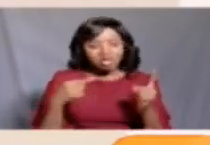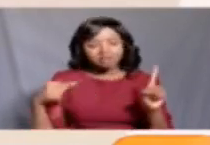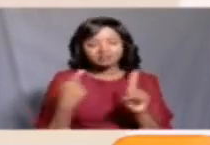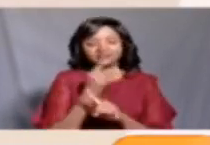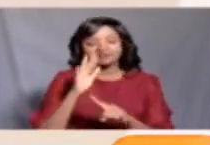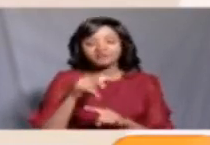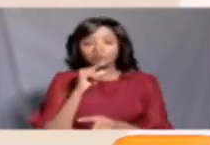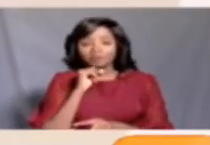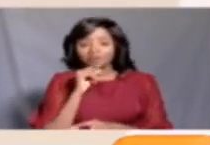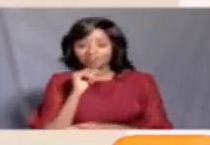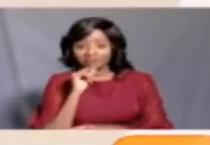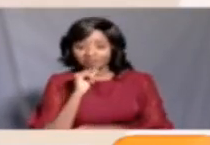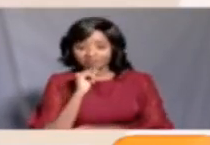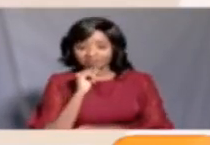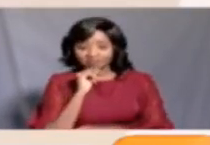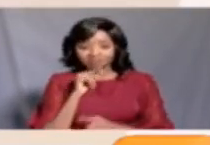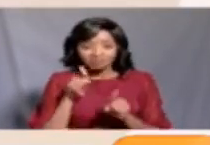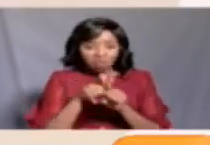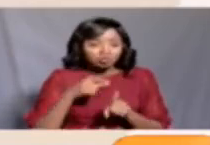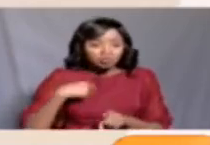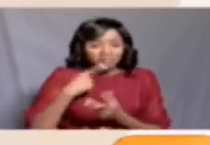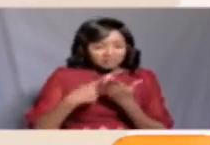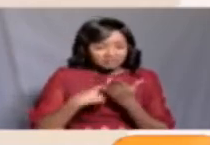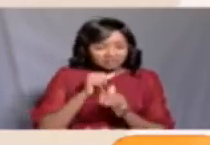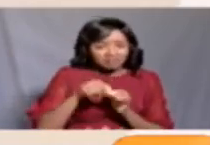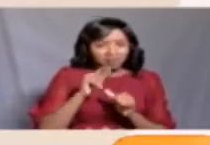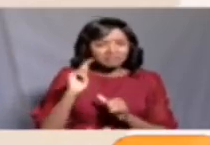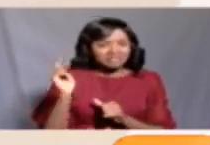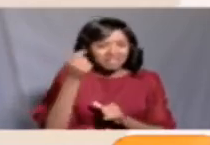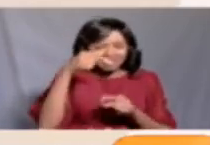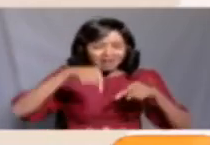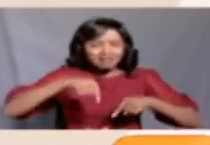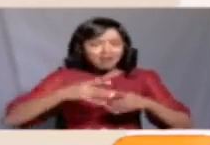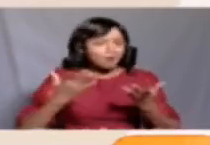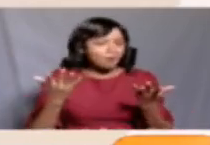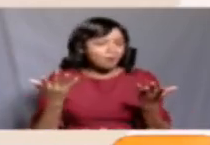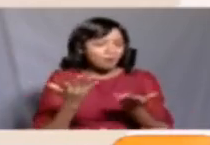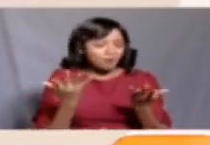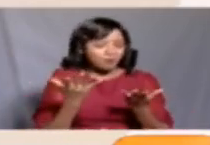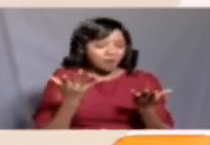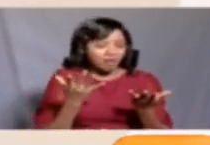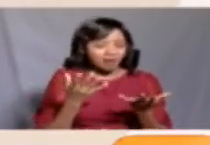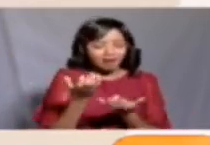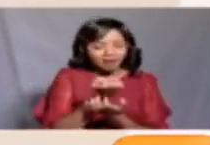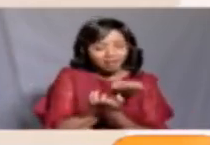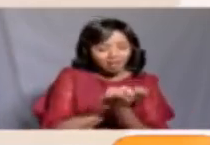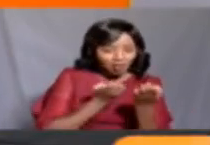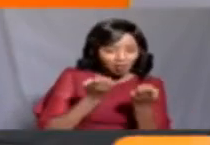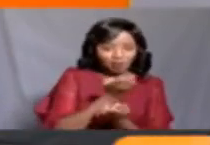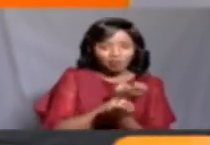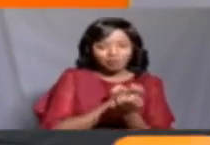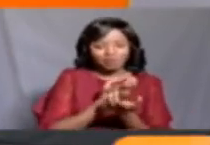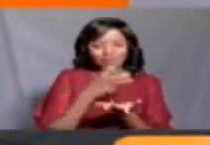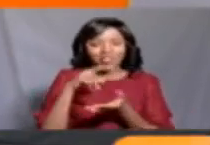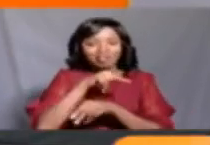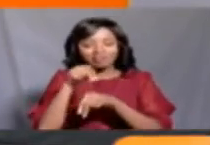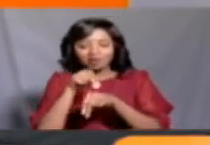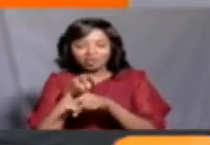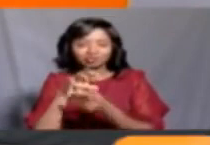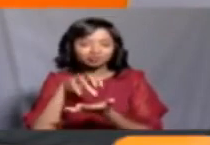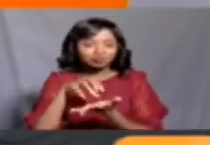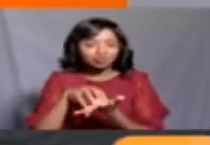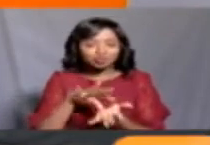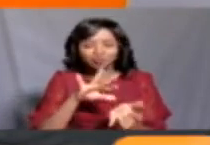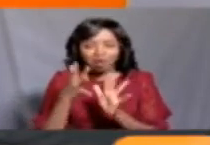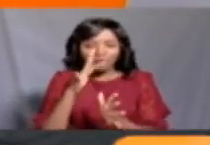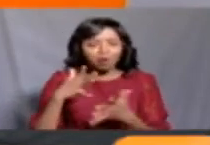unique. Let's also talk about where our country is, the macro issues, the economy, the state of the nation, how people feel